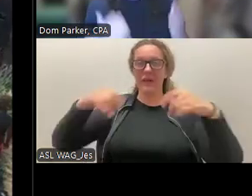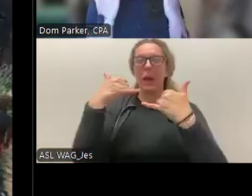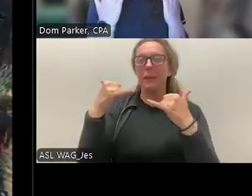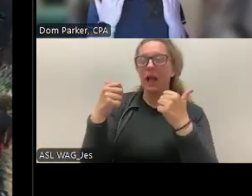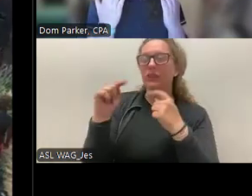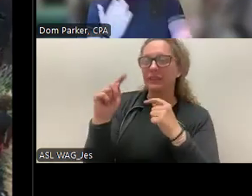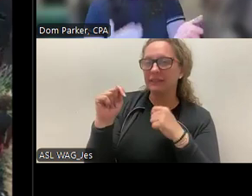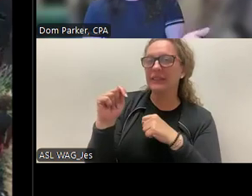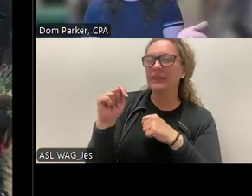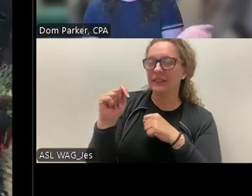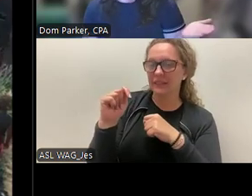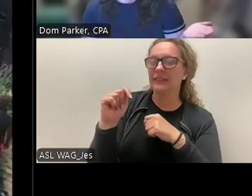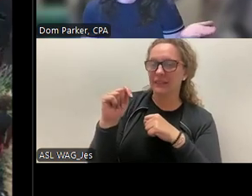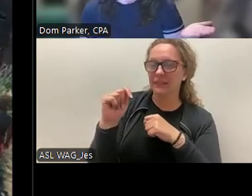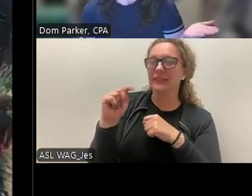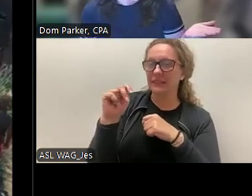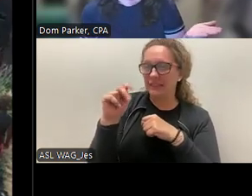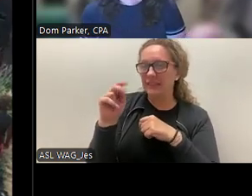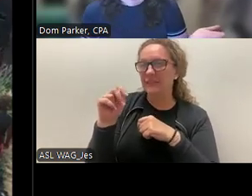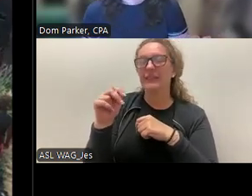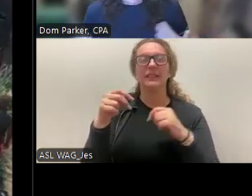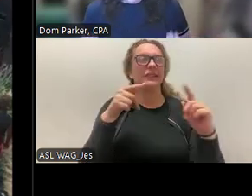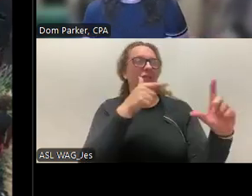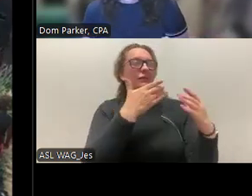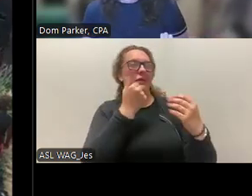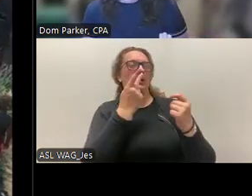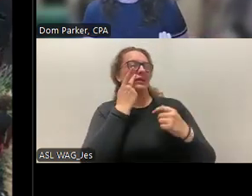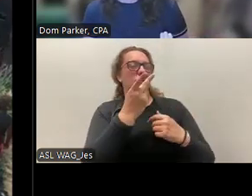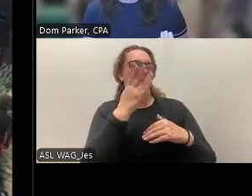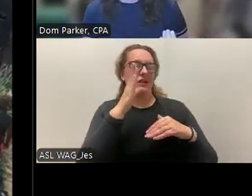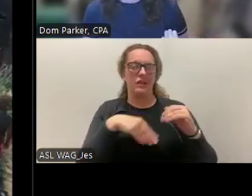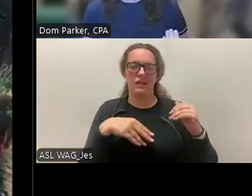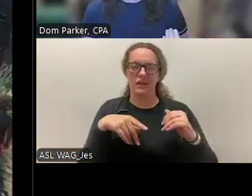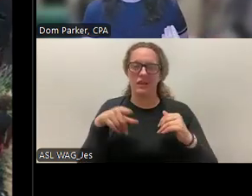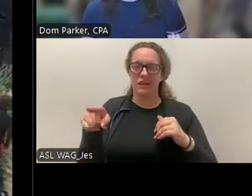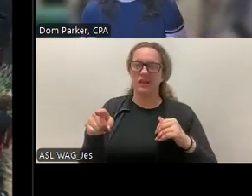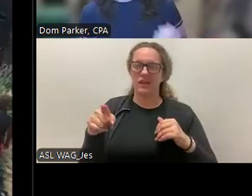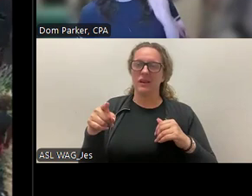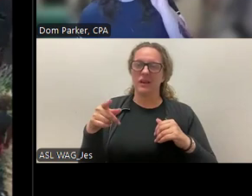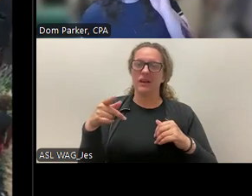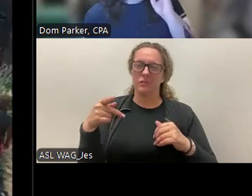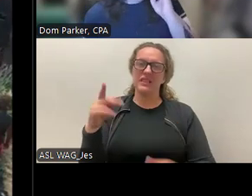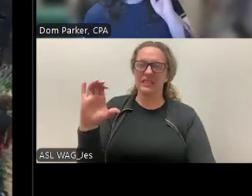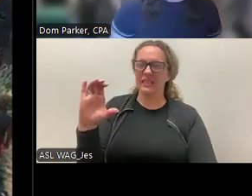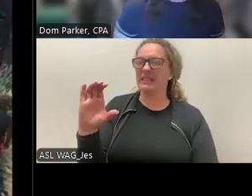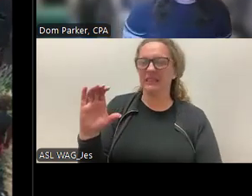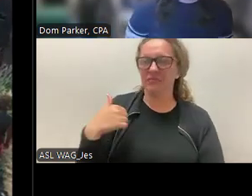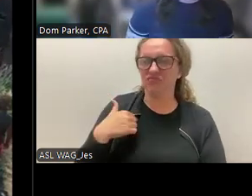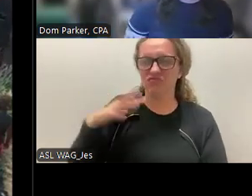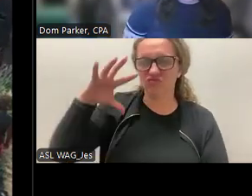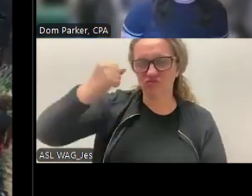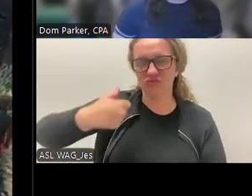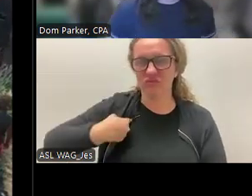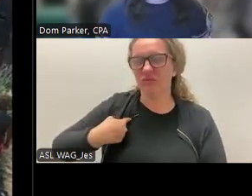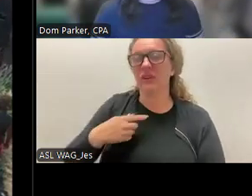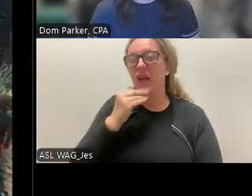console, this is a lot more readable to me than it would be if I'm playing on not a PlayStation, a PC. And it could also help